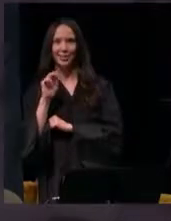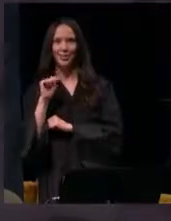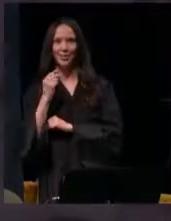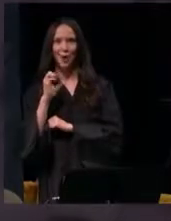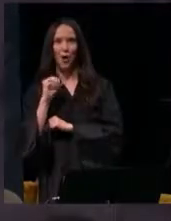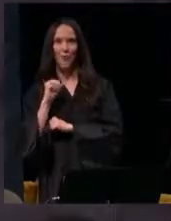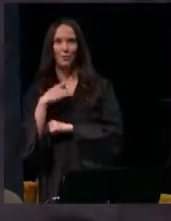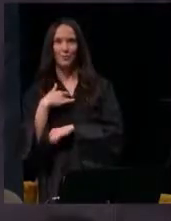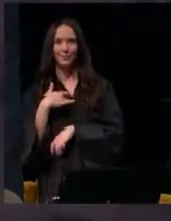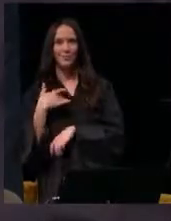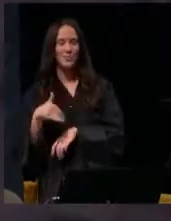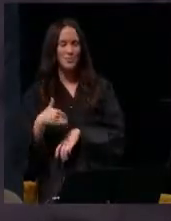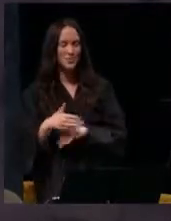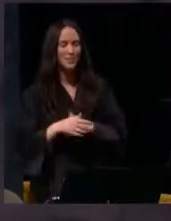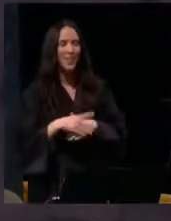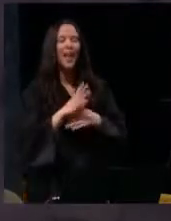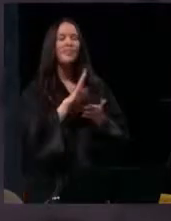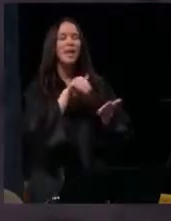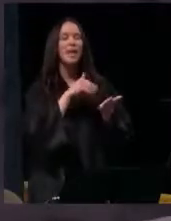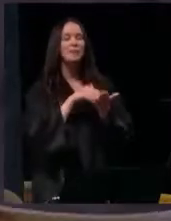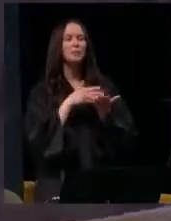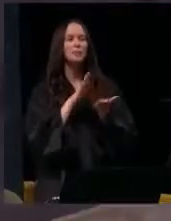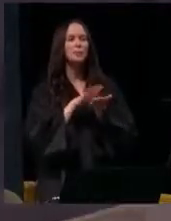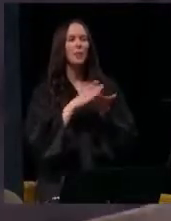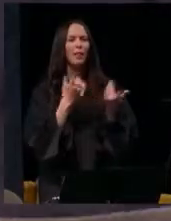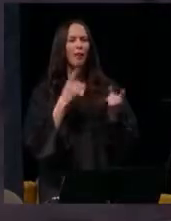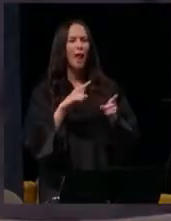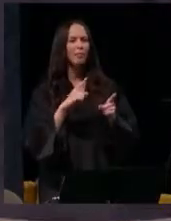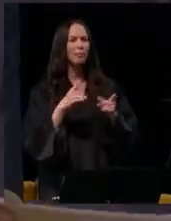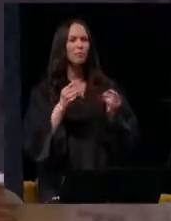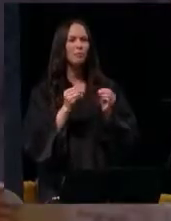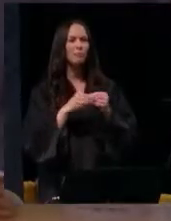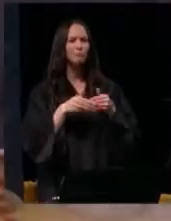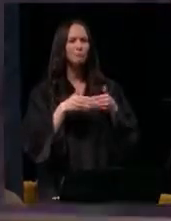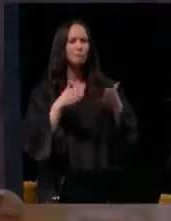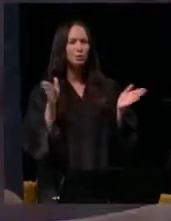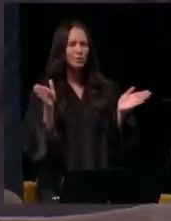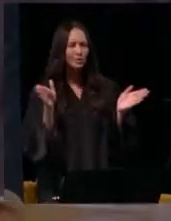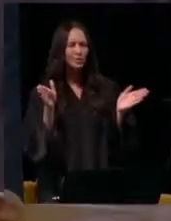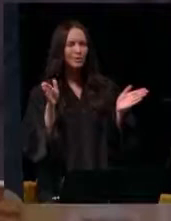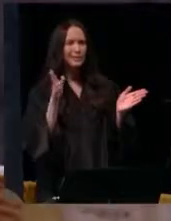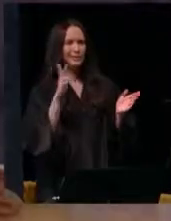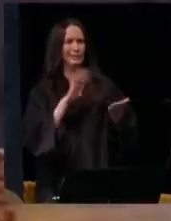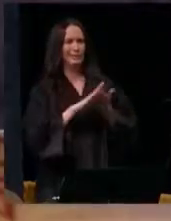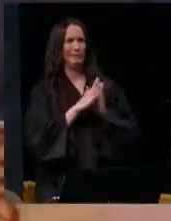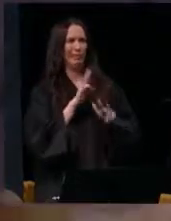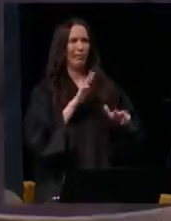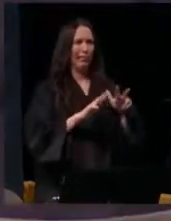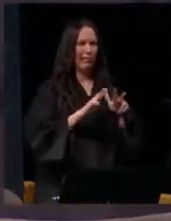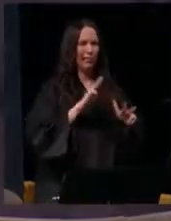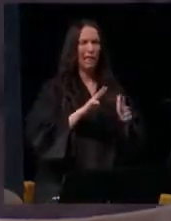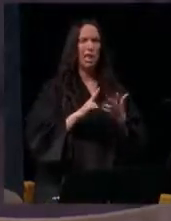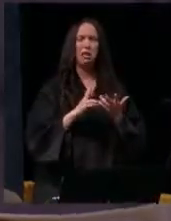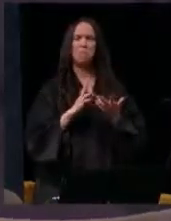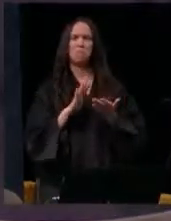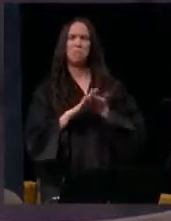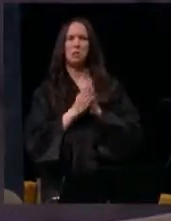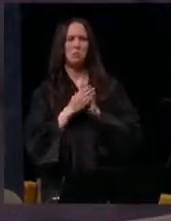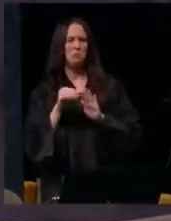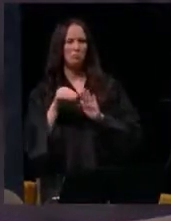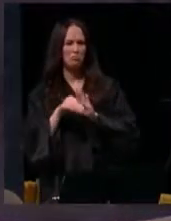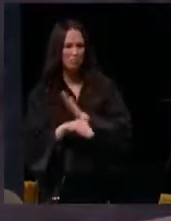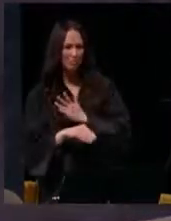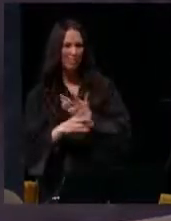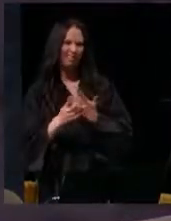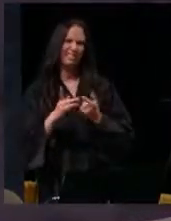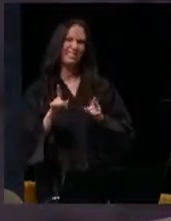Then we got to middle school and the river widened. We found our awkward phases, became a little less shallow, and maybe hit a few